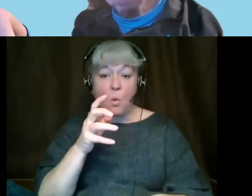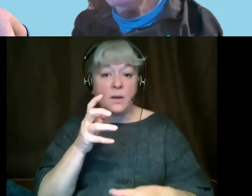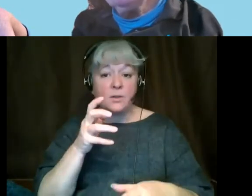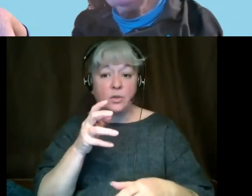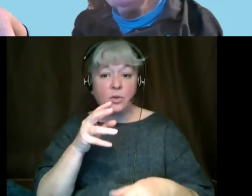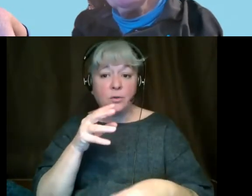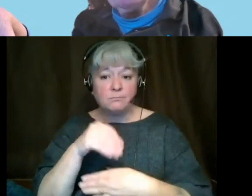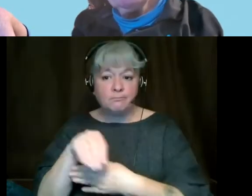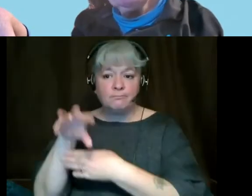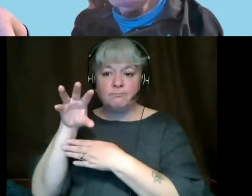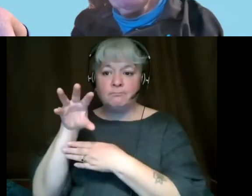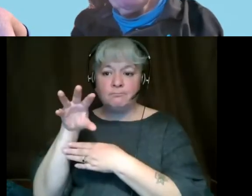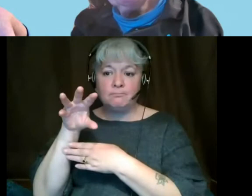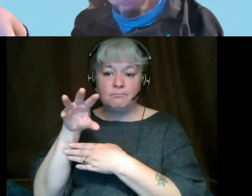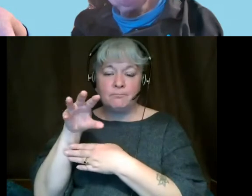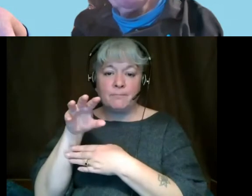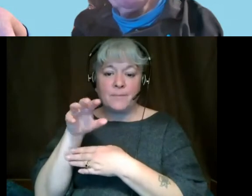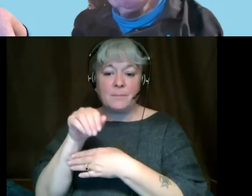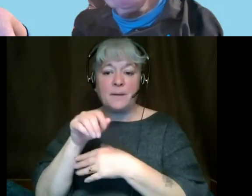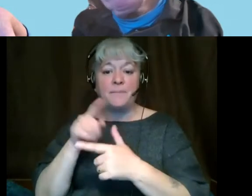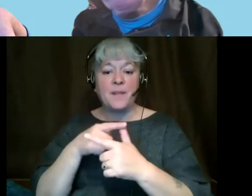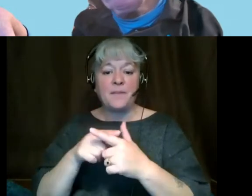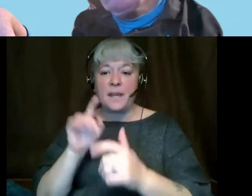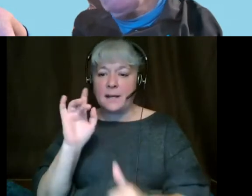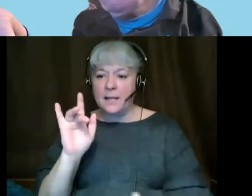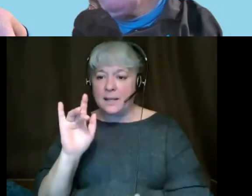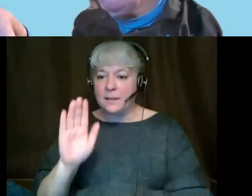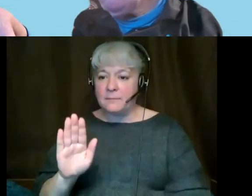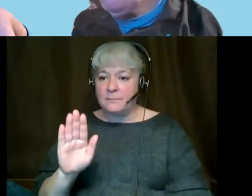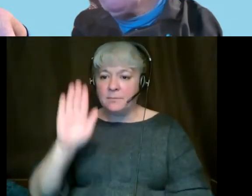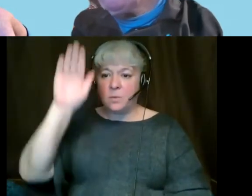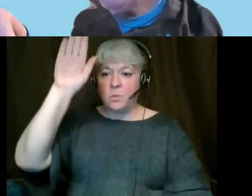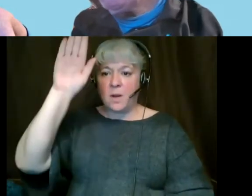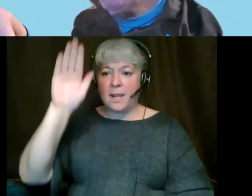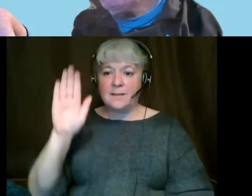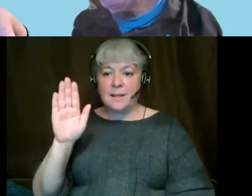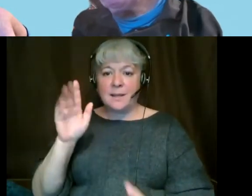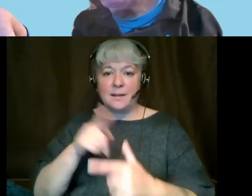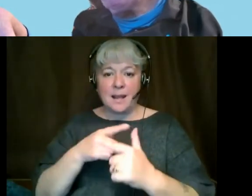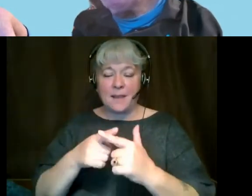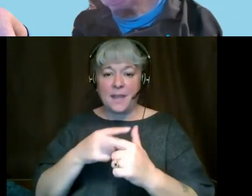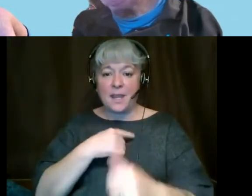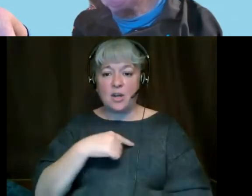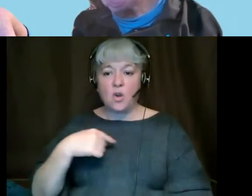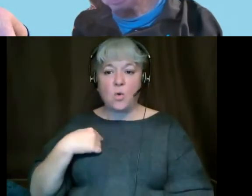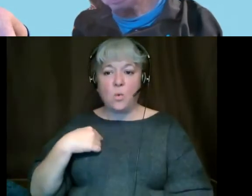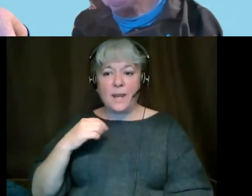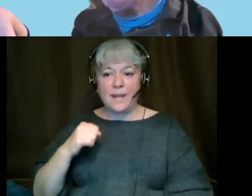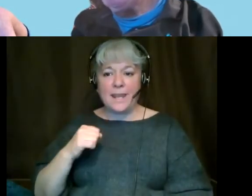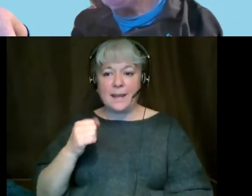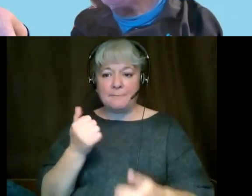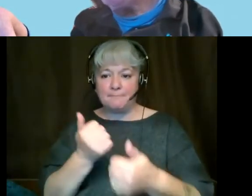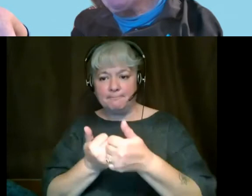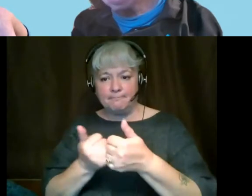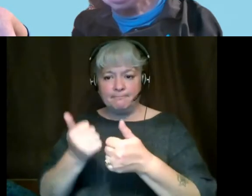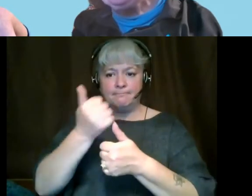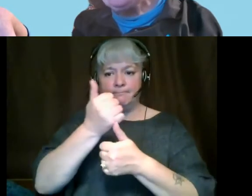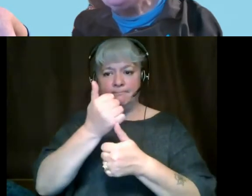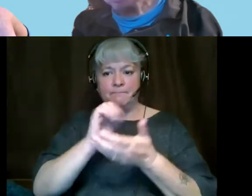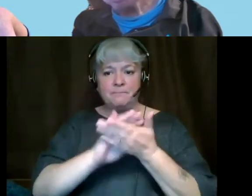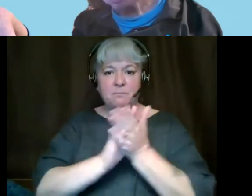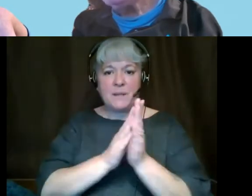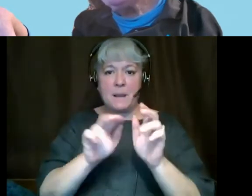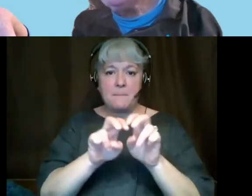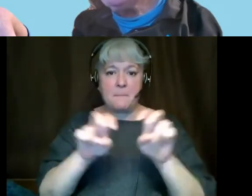camera, just hit the raise hand button, and then we should be able to promote you to a panelist where